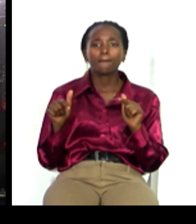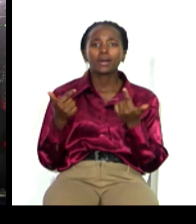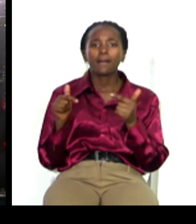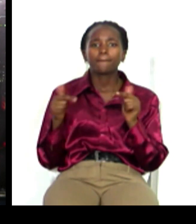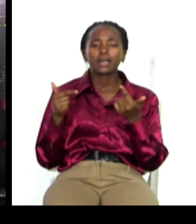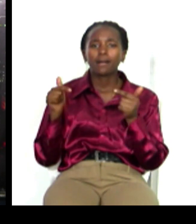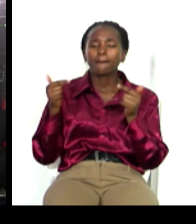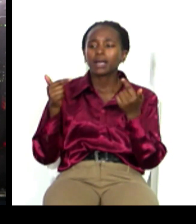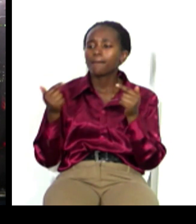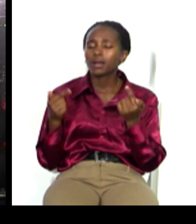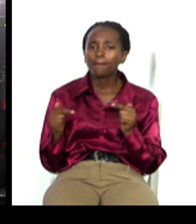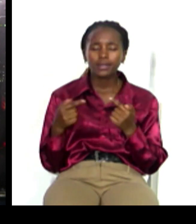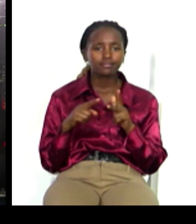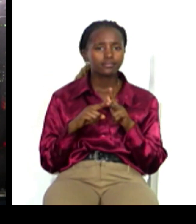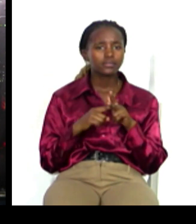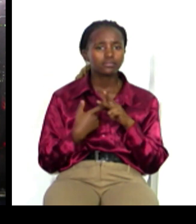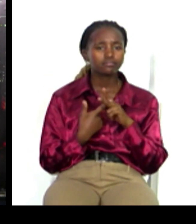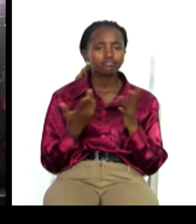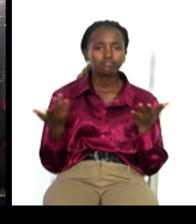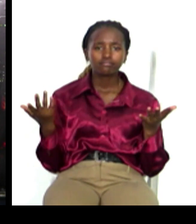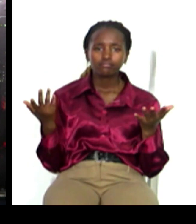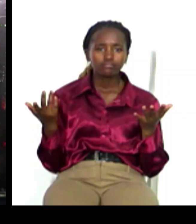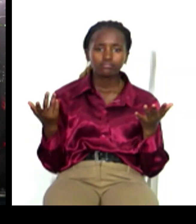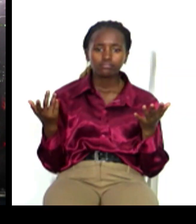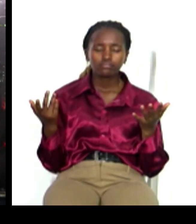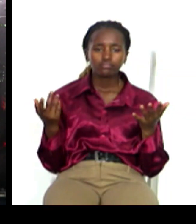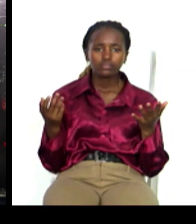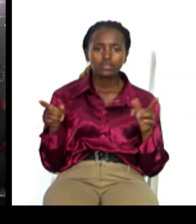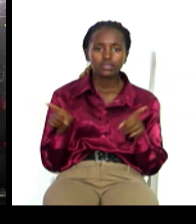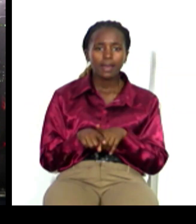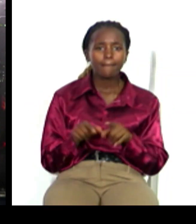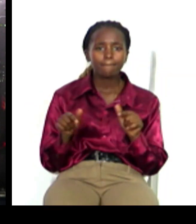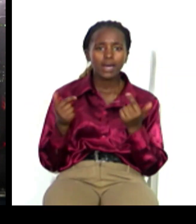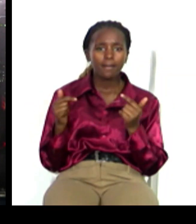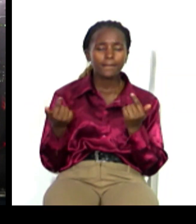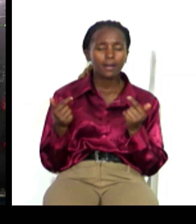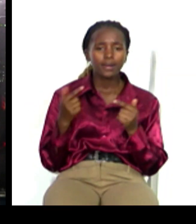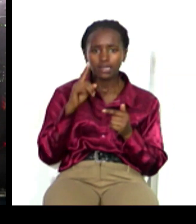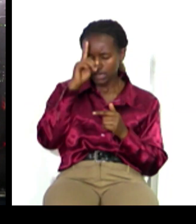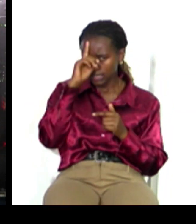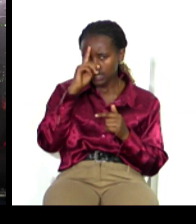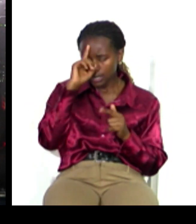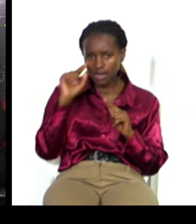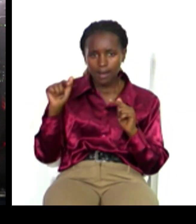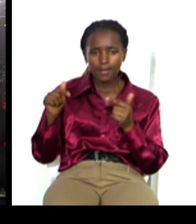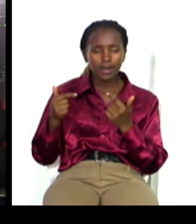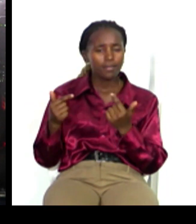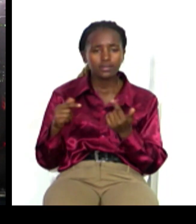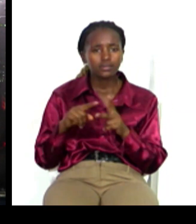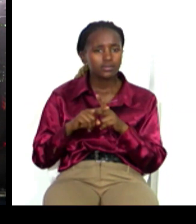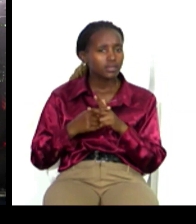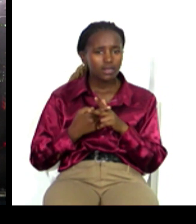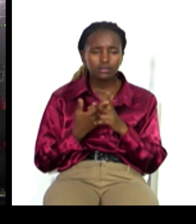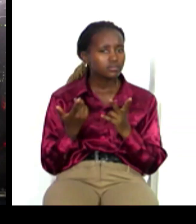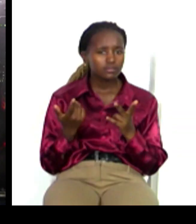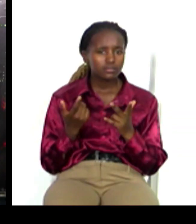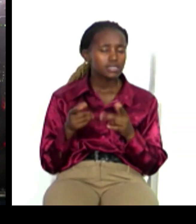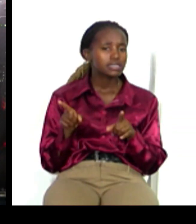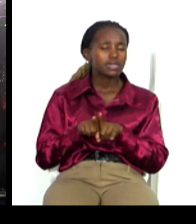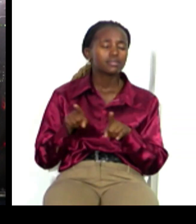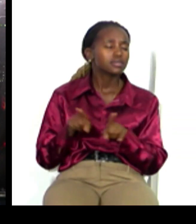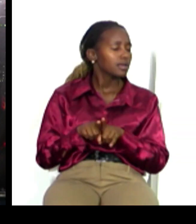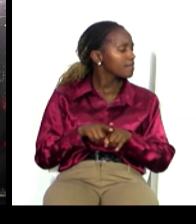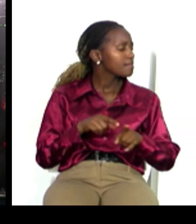ikaanza kutokea hapo kwa Senate. And the exchange of words. Yeah. That really begs the question. Is it